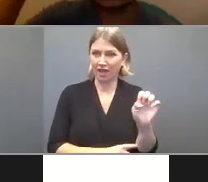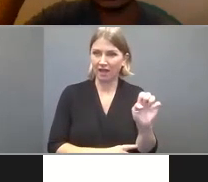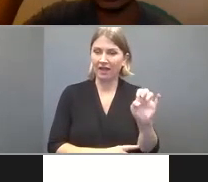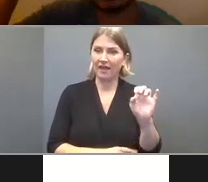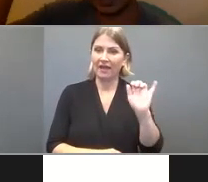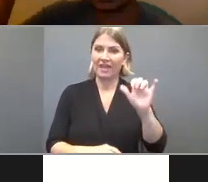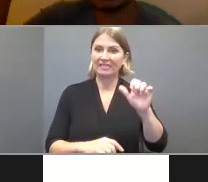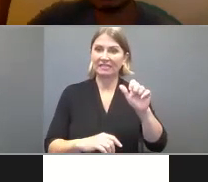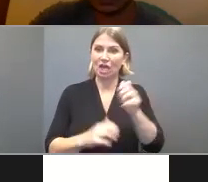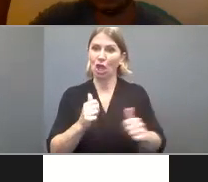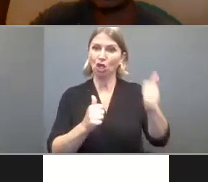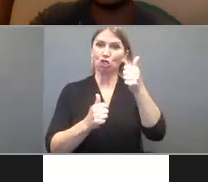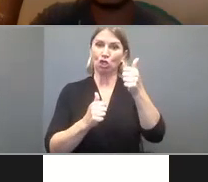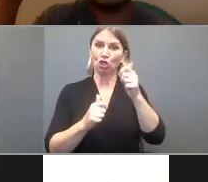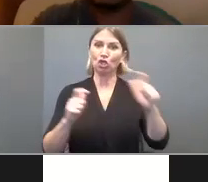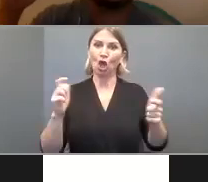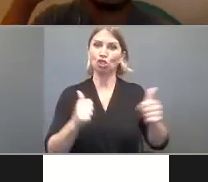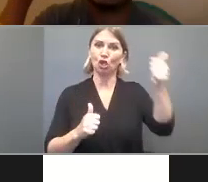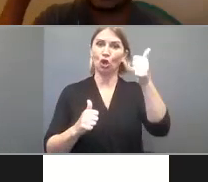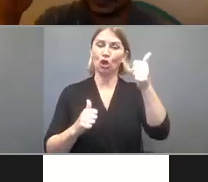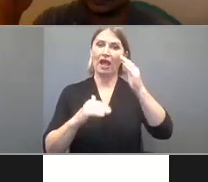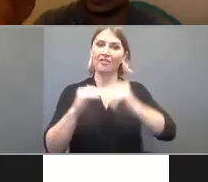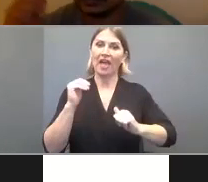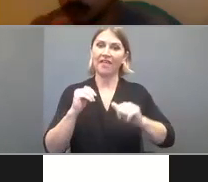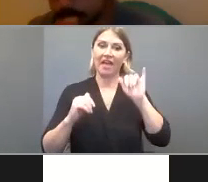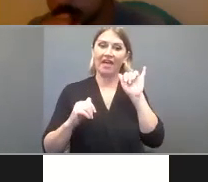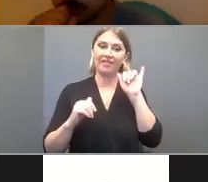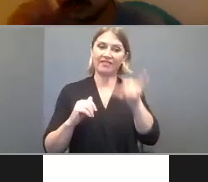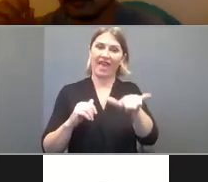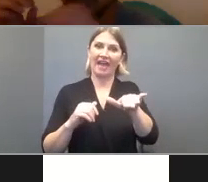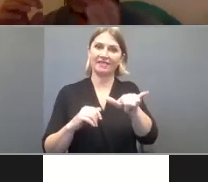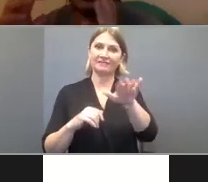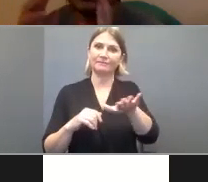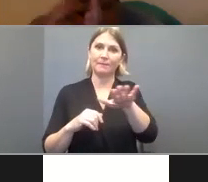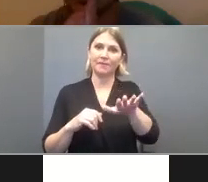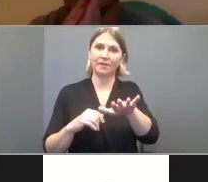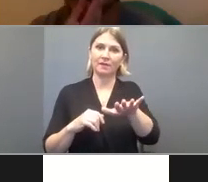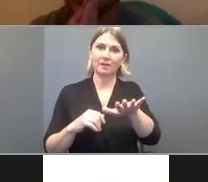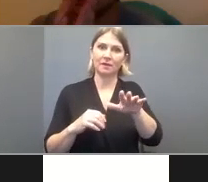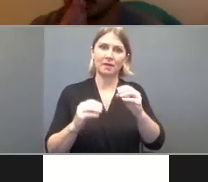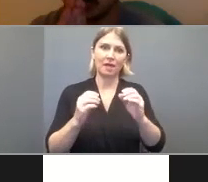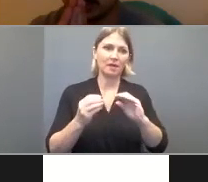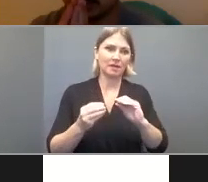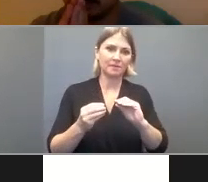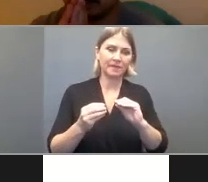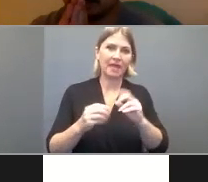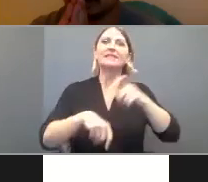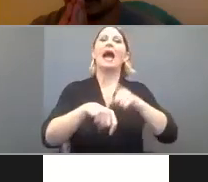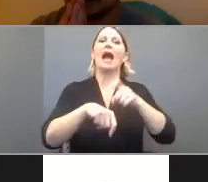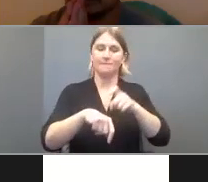is larger than the maximum time that your algorithm will ever take. So we need to differentiate between two